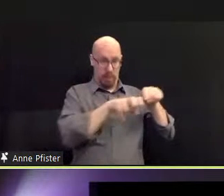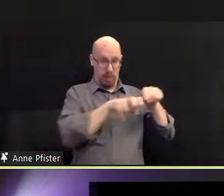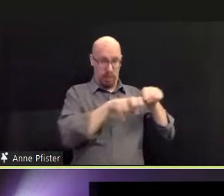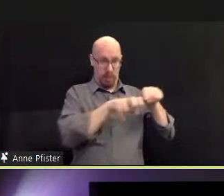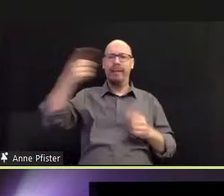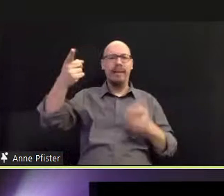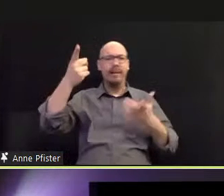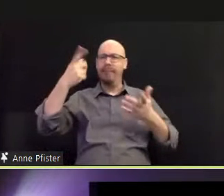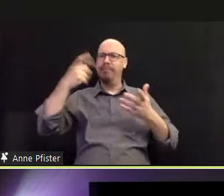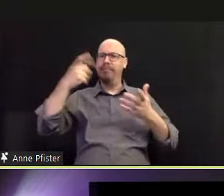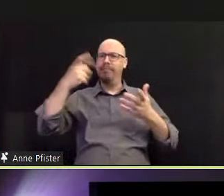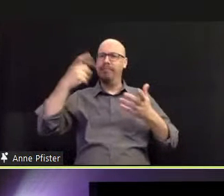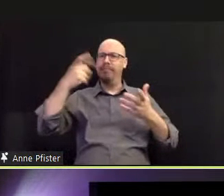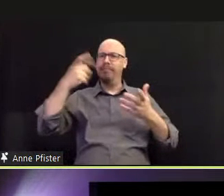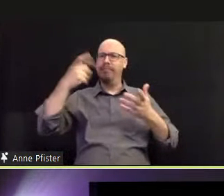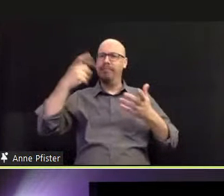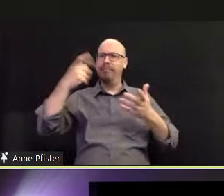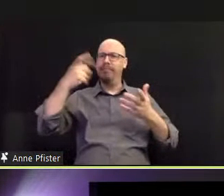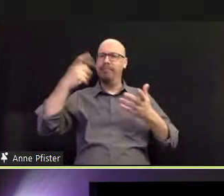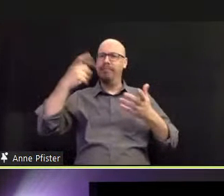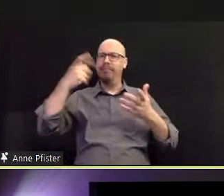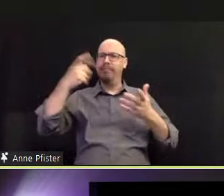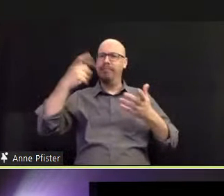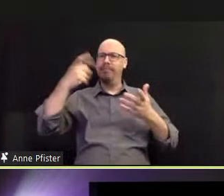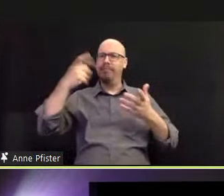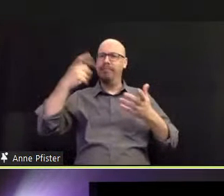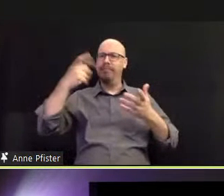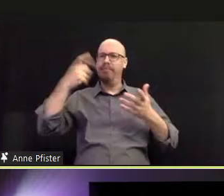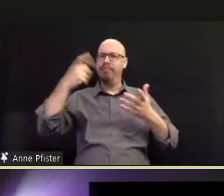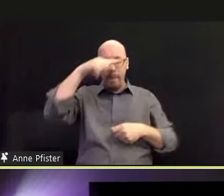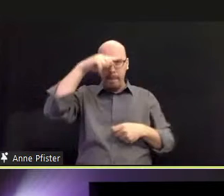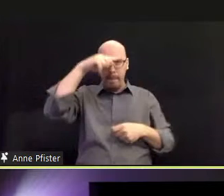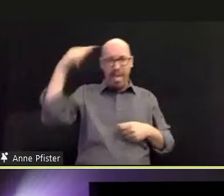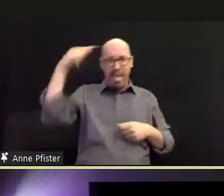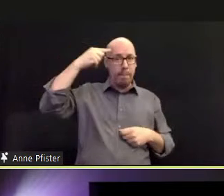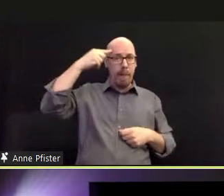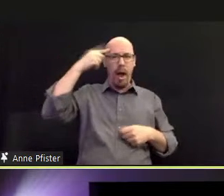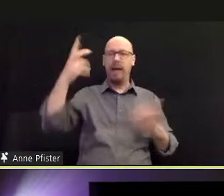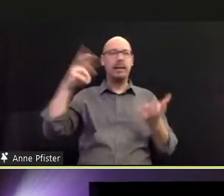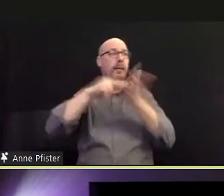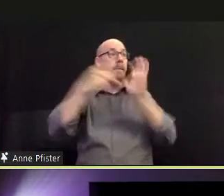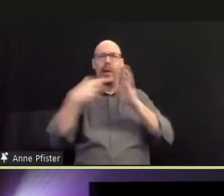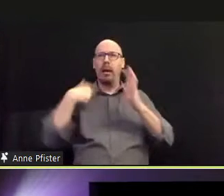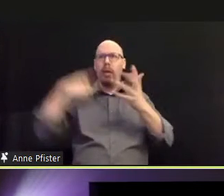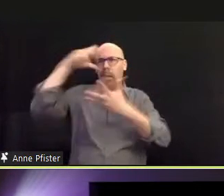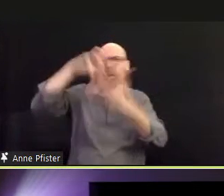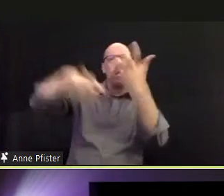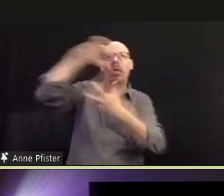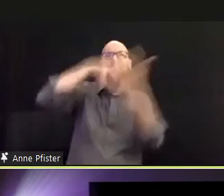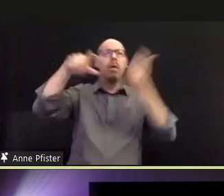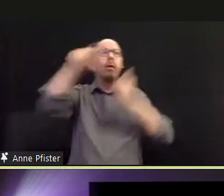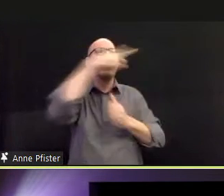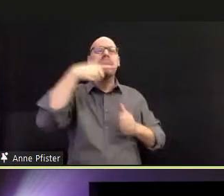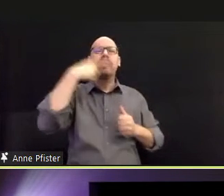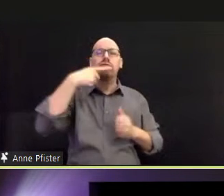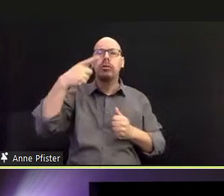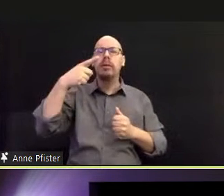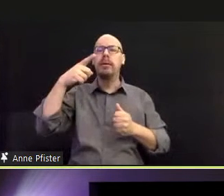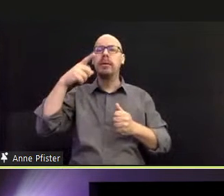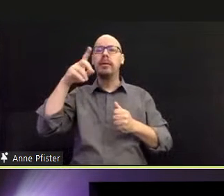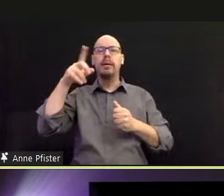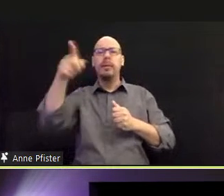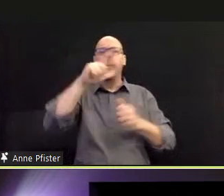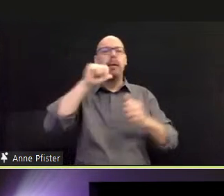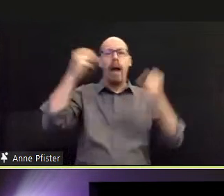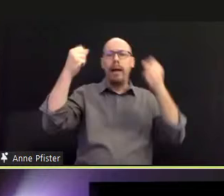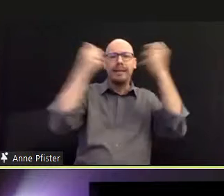negra, or black mind, to describe the state of confusion and uncertainty he experienced among teachers and peers who didn't use